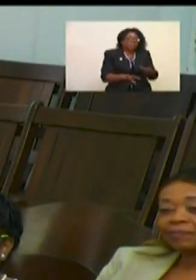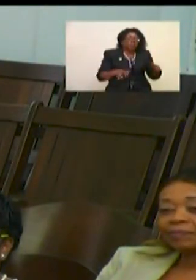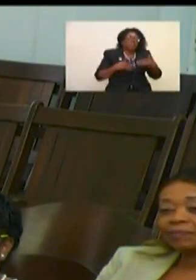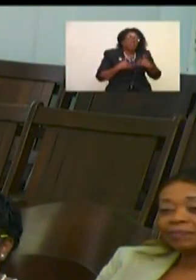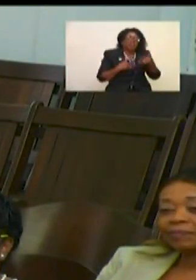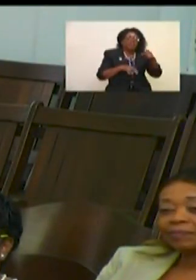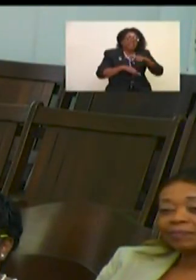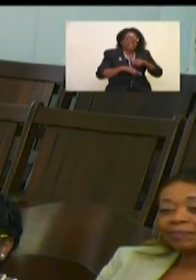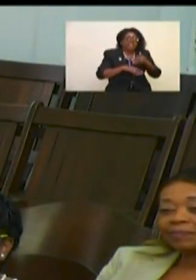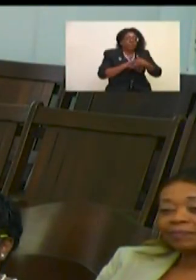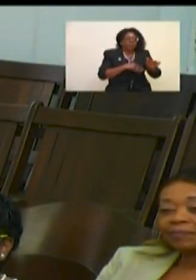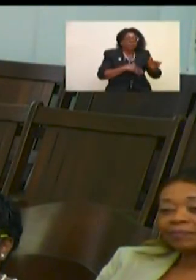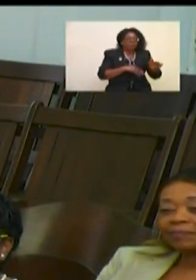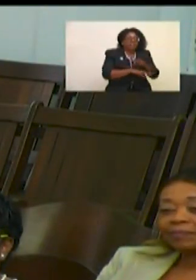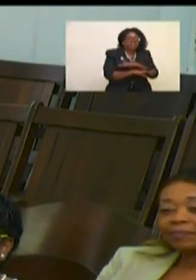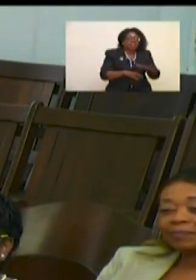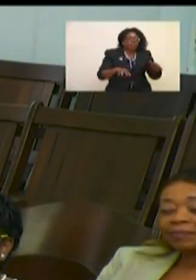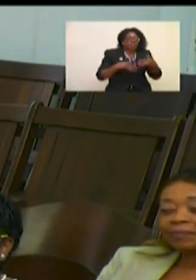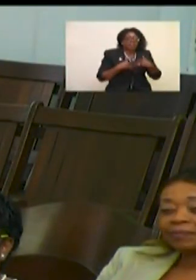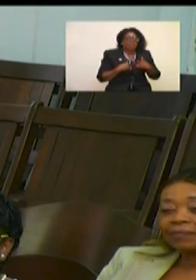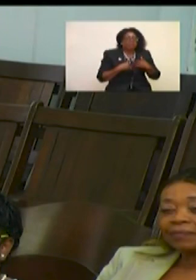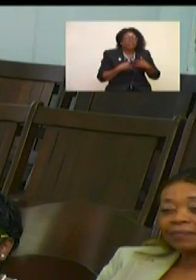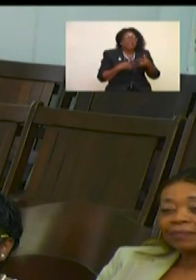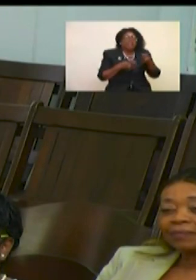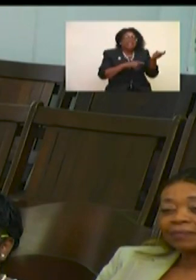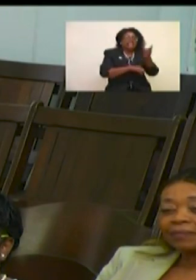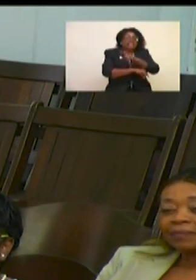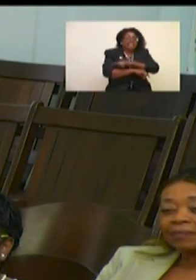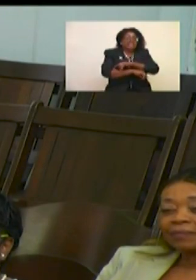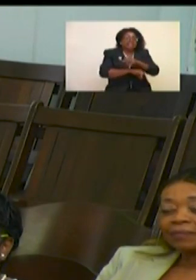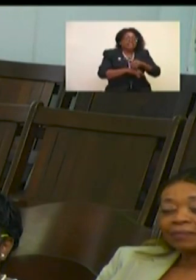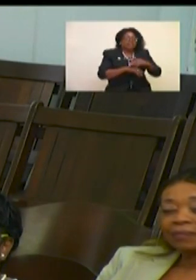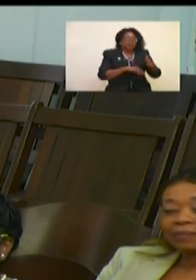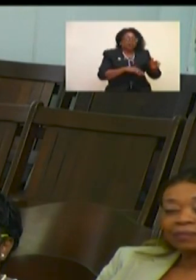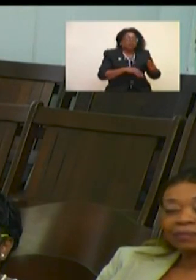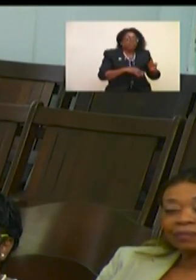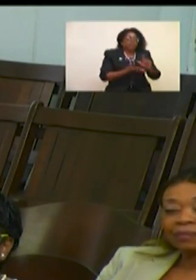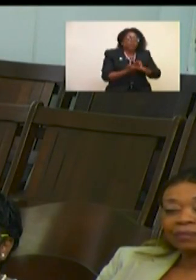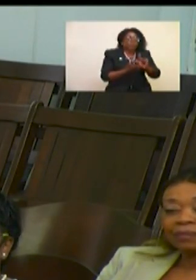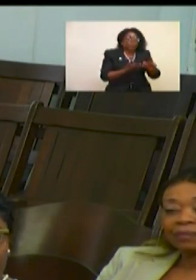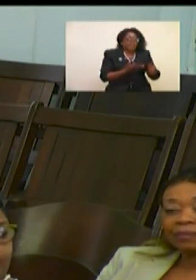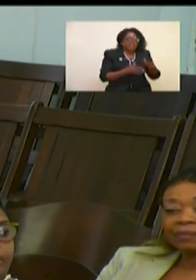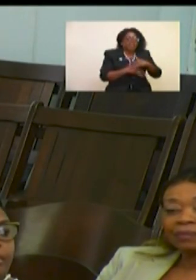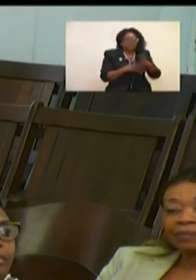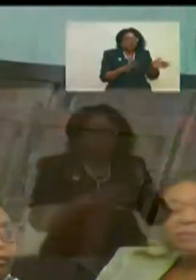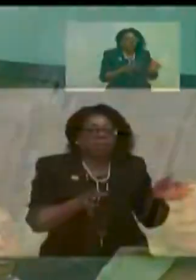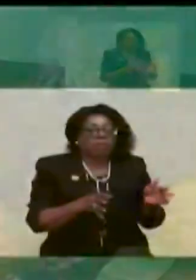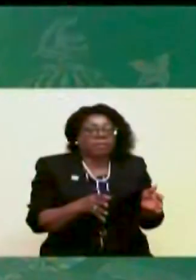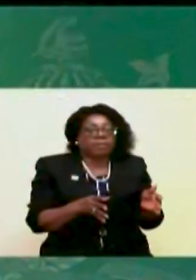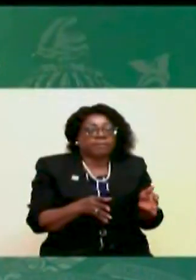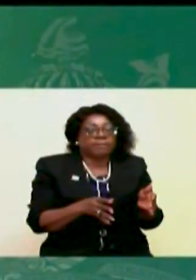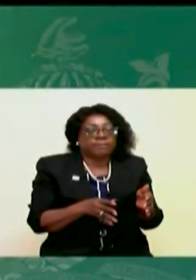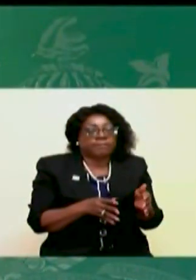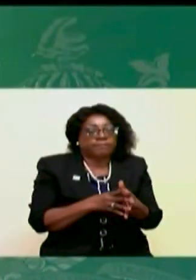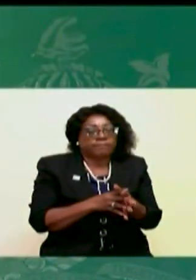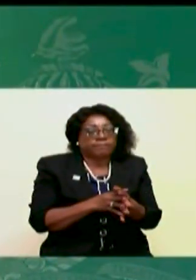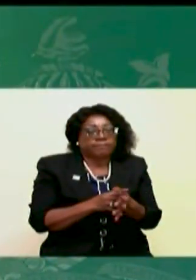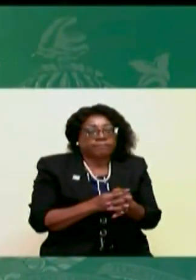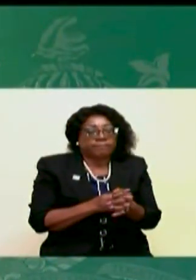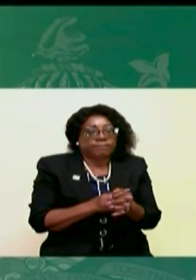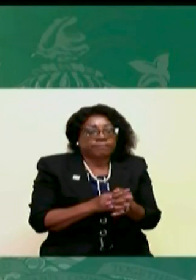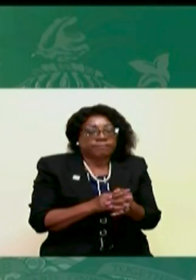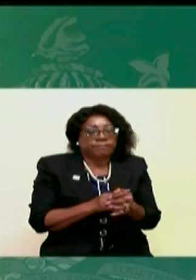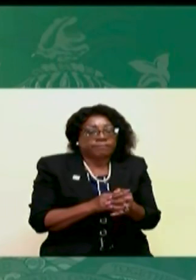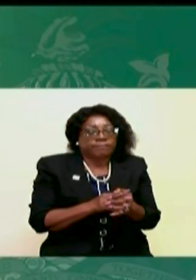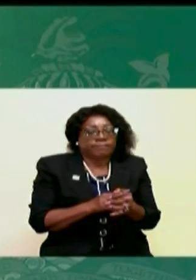don't have days off. They don't have weekends off. Minister Miller, if you wish to call them on the weekends, you can call them too to give your daughter a break